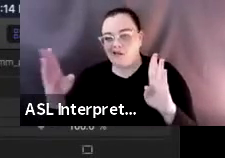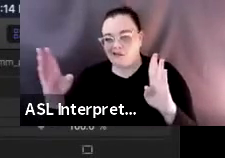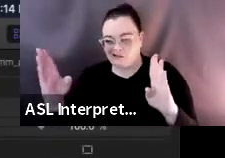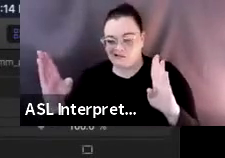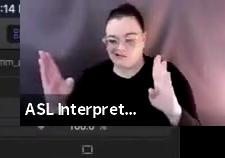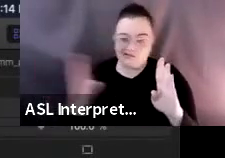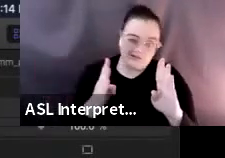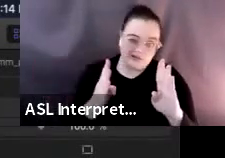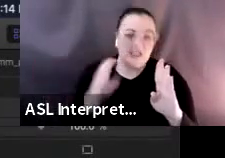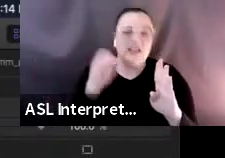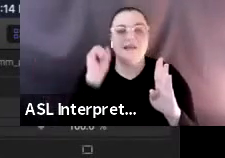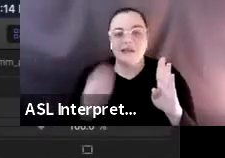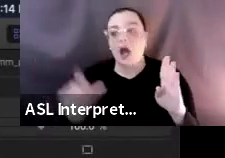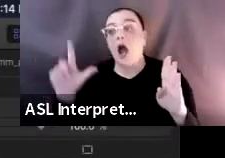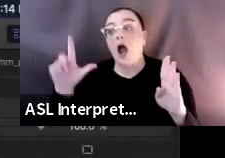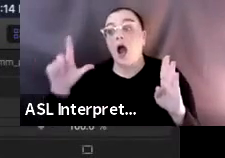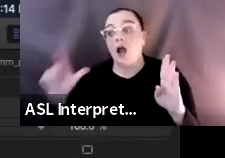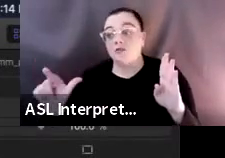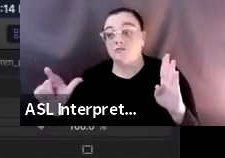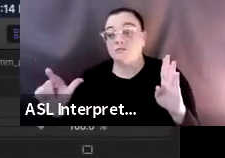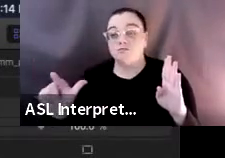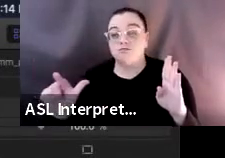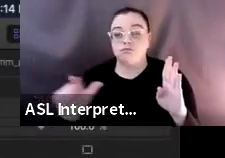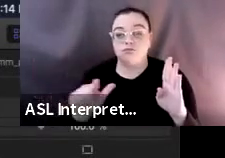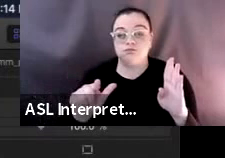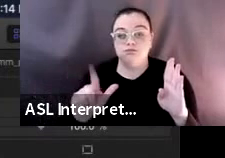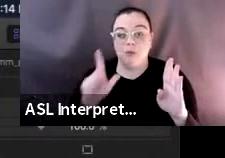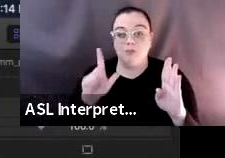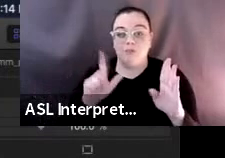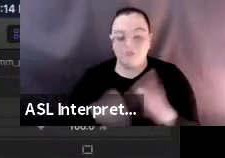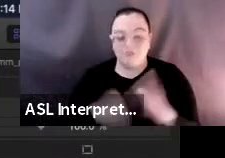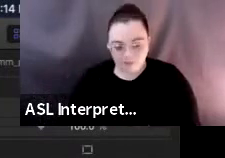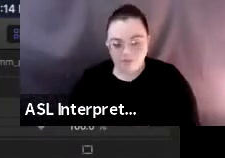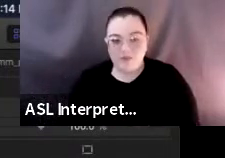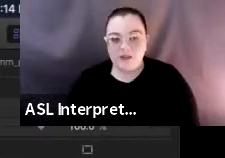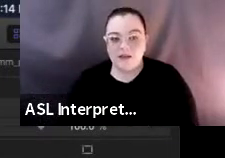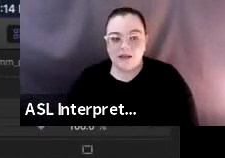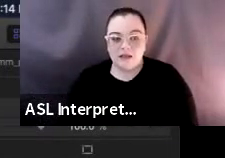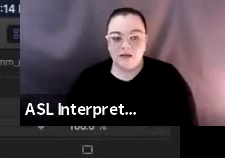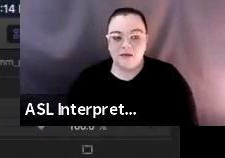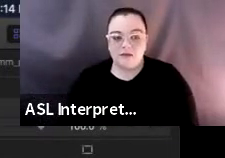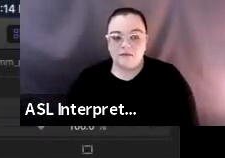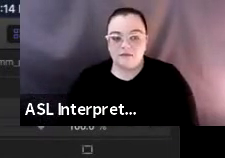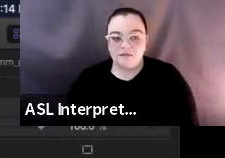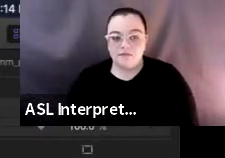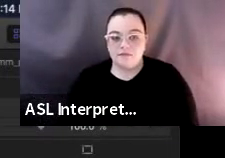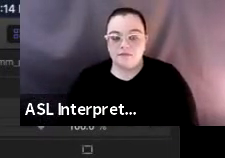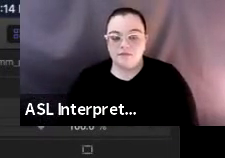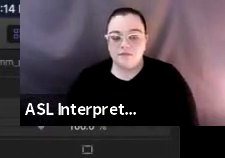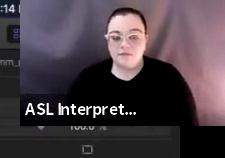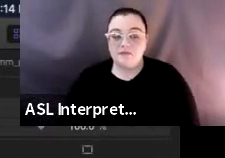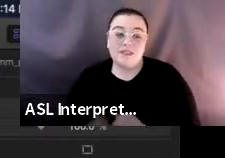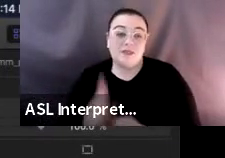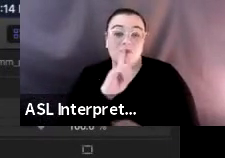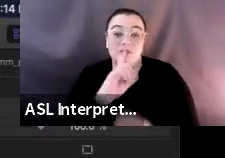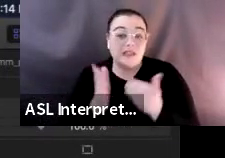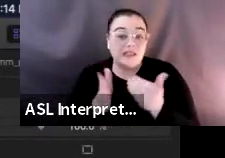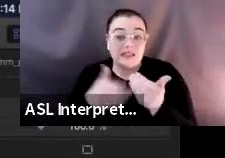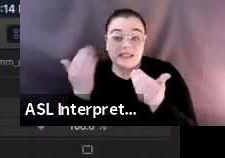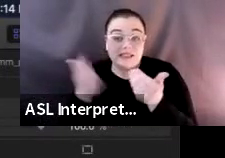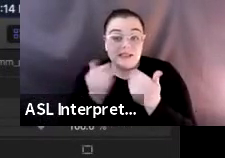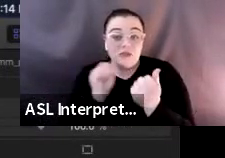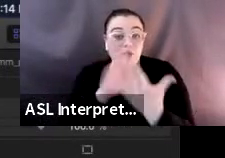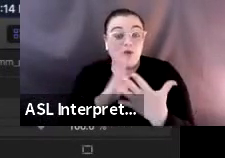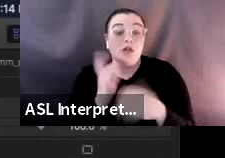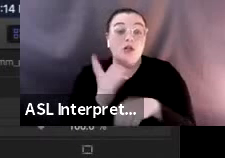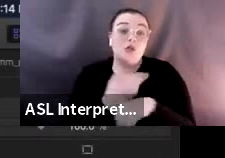space at the end. I'm just going to drag the end of the clip to the left to trim it that way. So this is just a really easy way. I can either set in and out